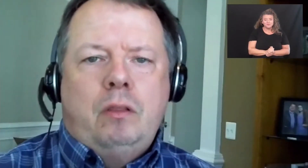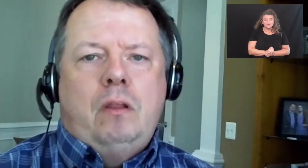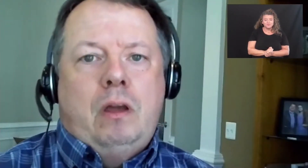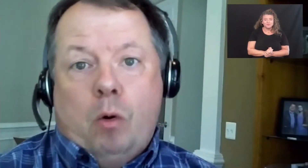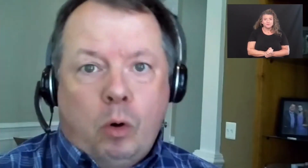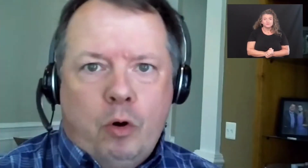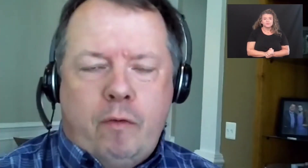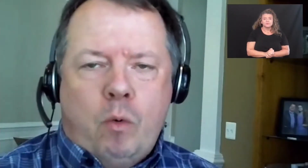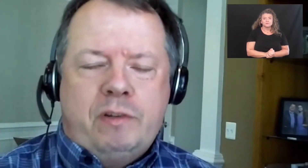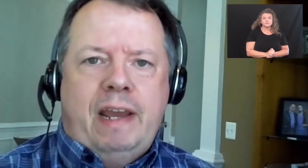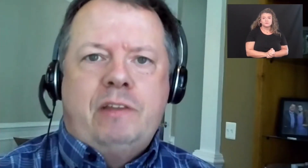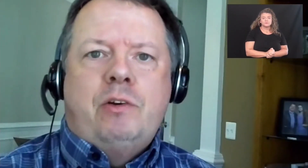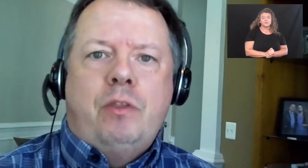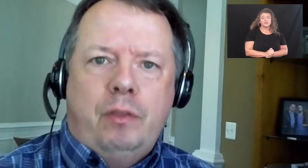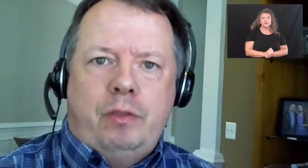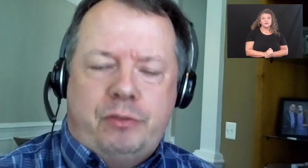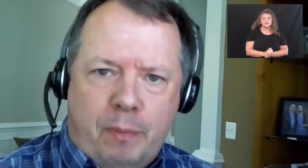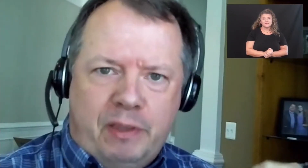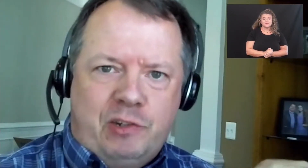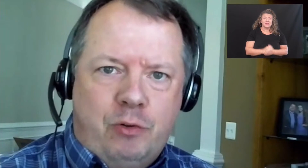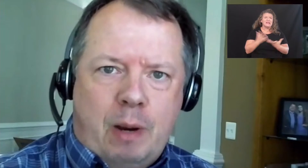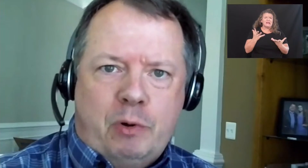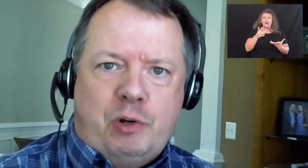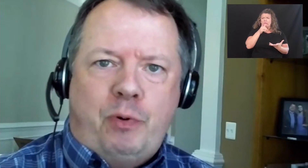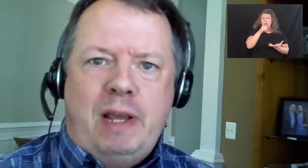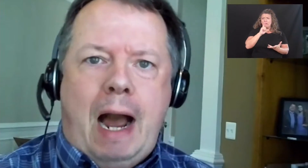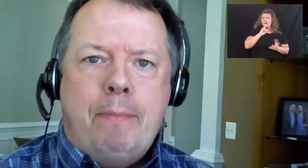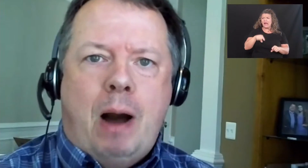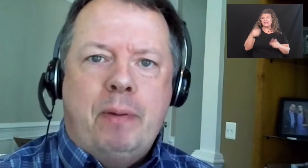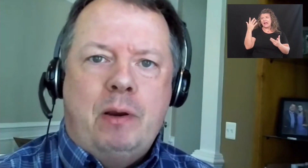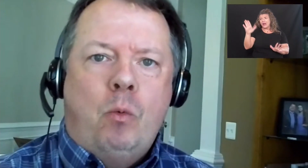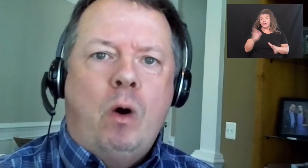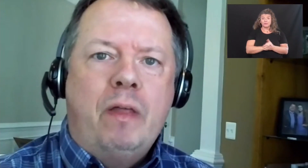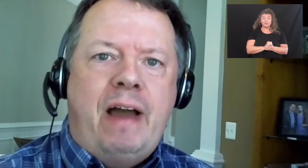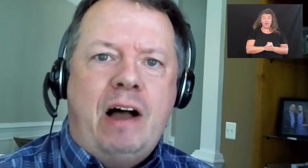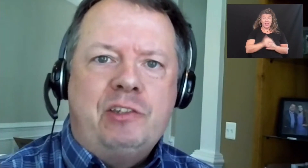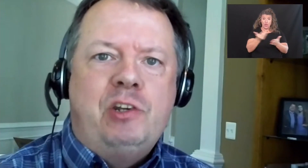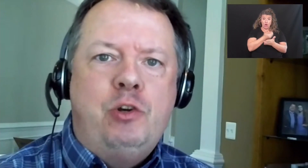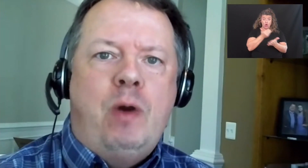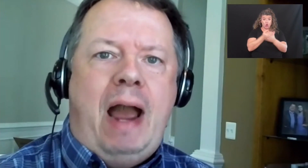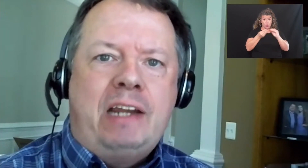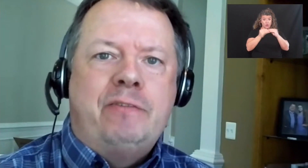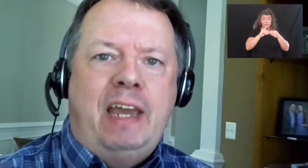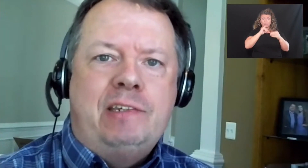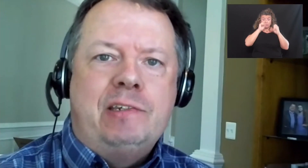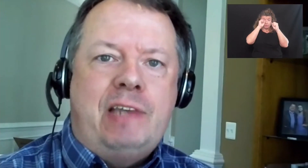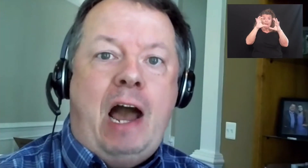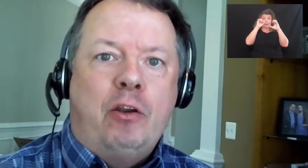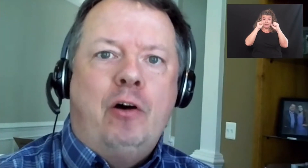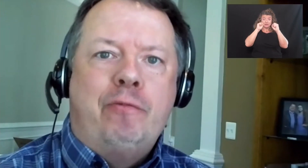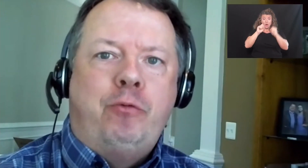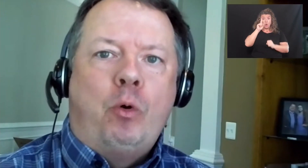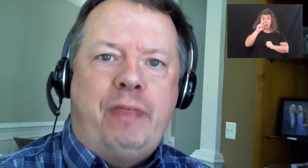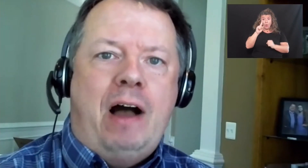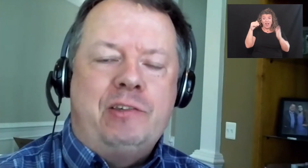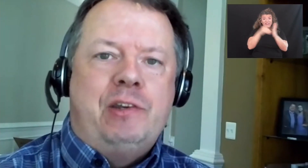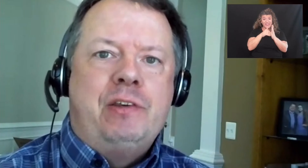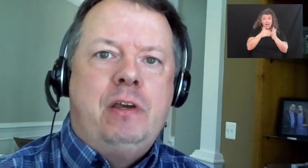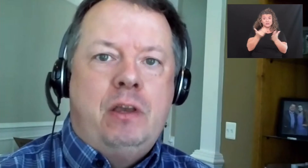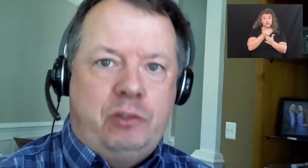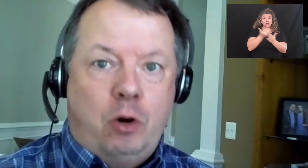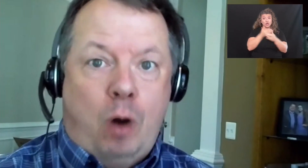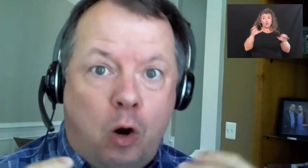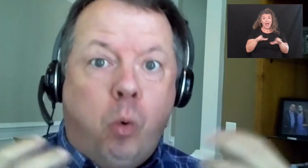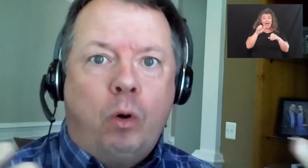Governor, or whoever wants to answer, some of these new numbers are pretty eye-popping. 1,000 new active cases out of